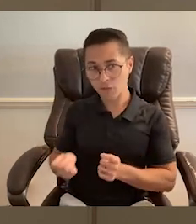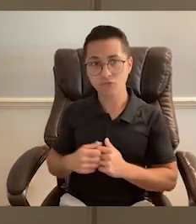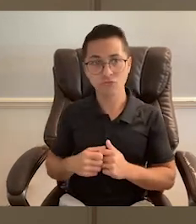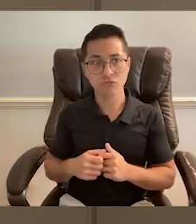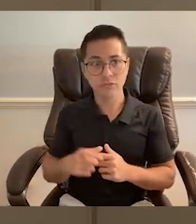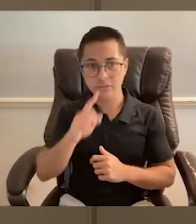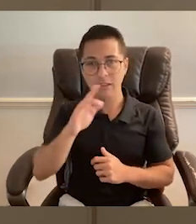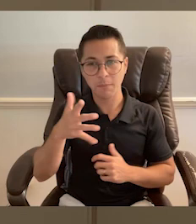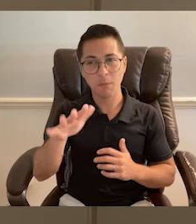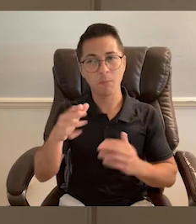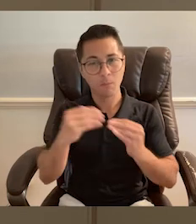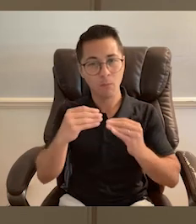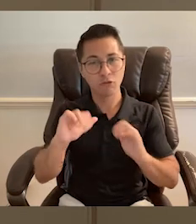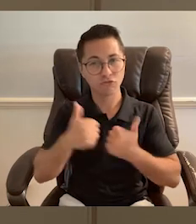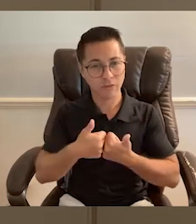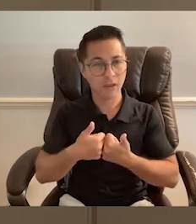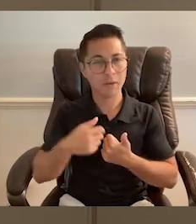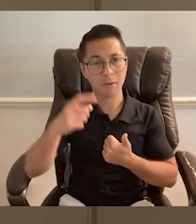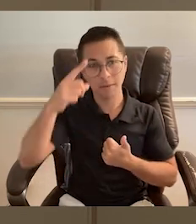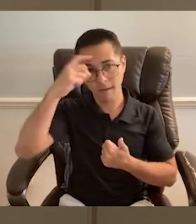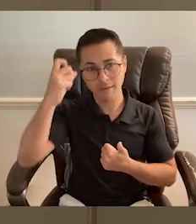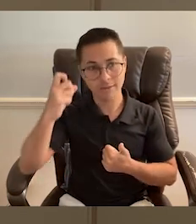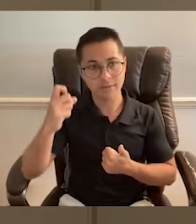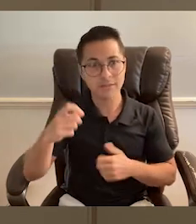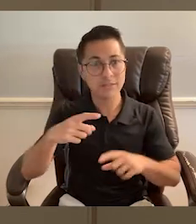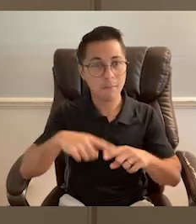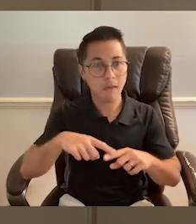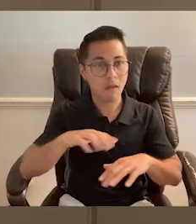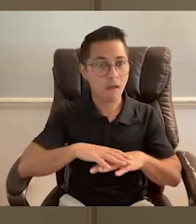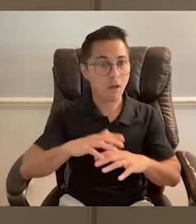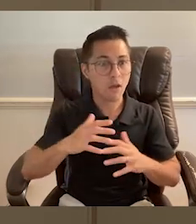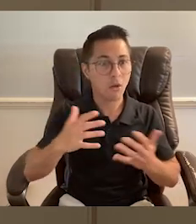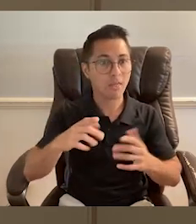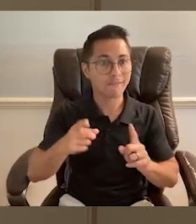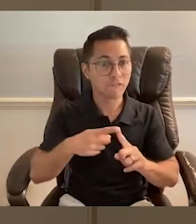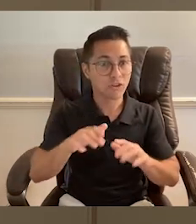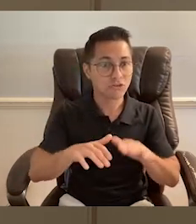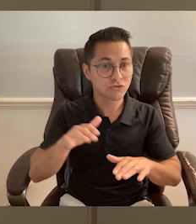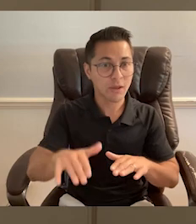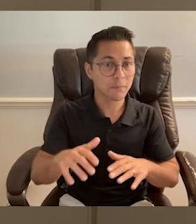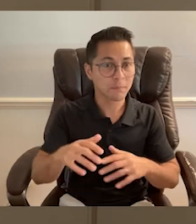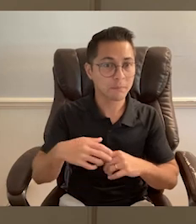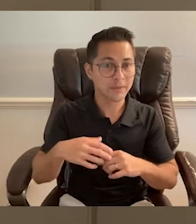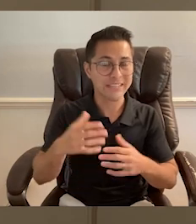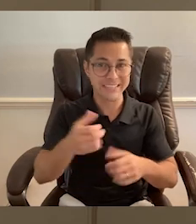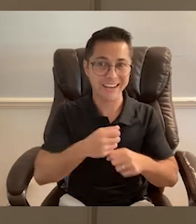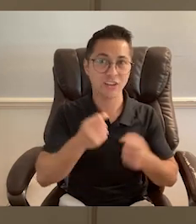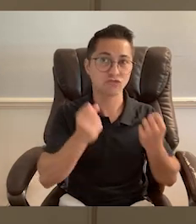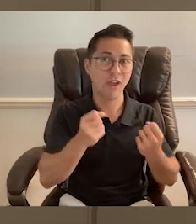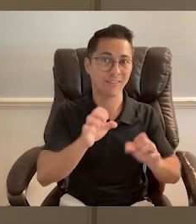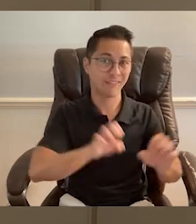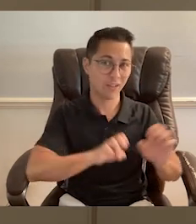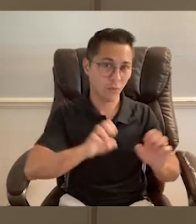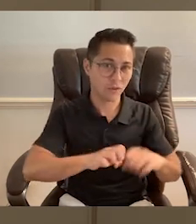14. Starts at 14 now. Started 14, but I think he said under 16. Well, Oh, okay, so no,